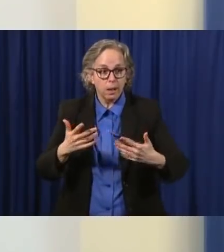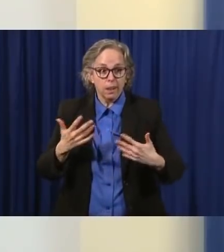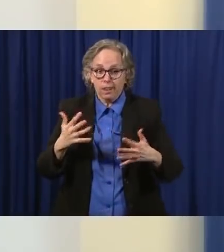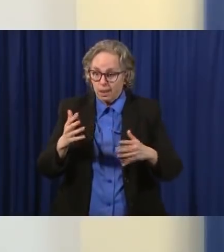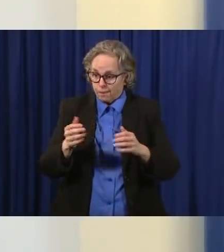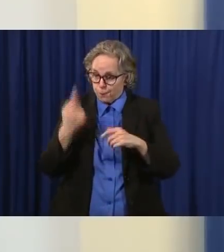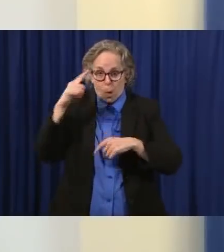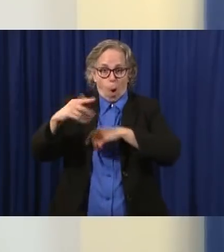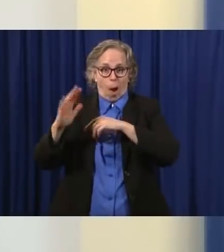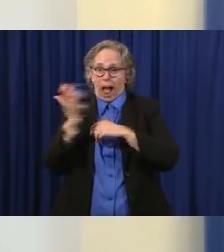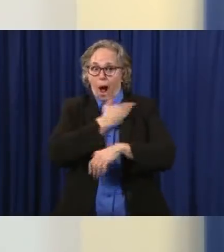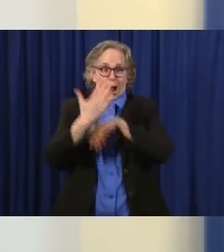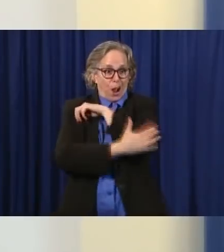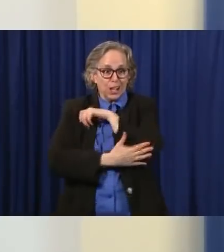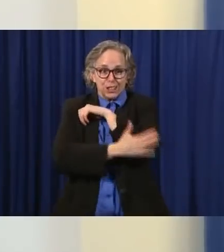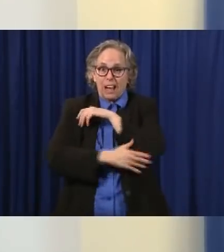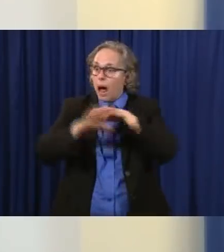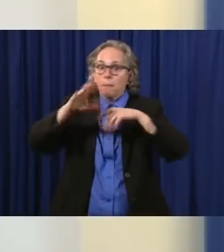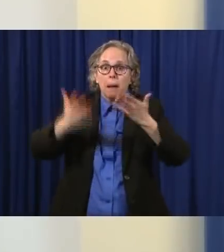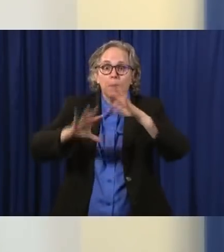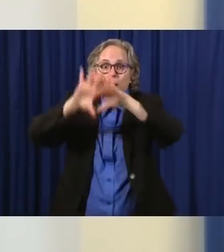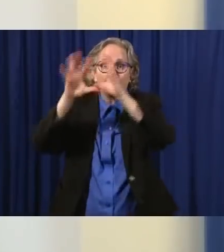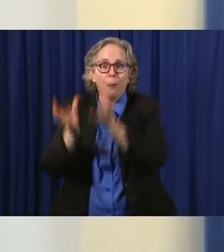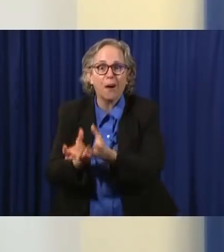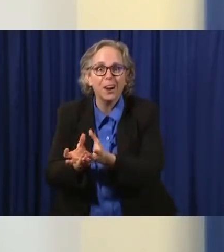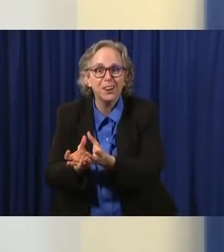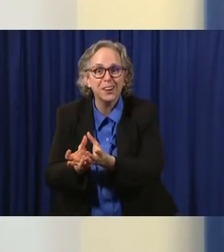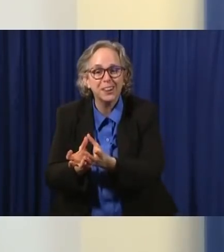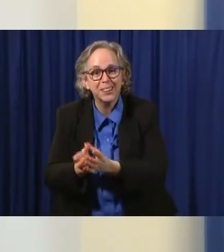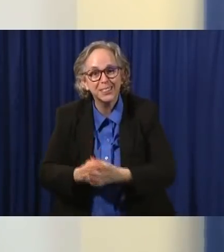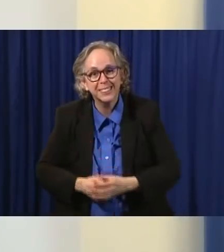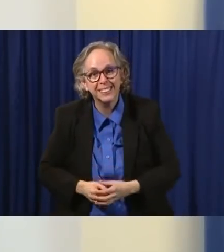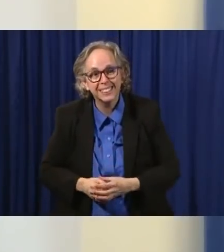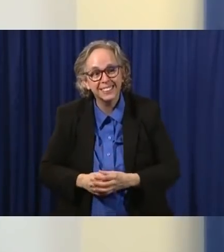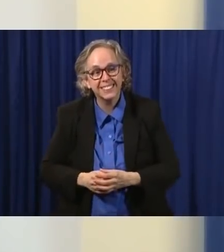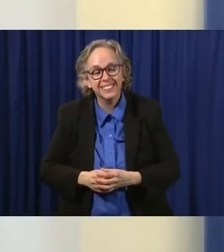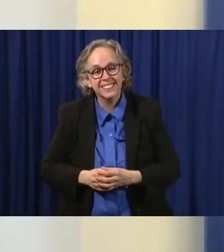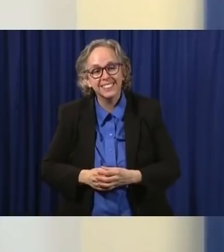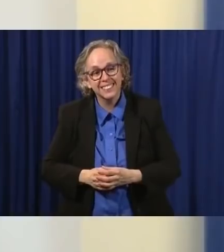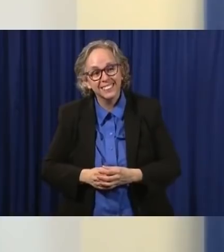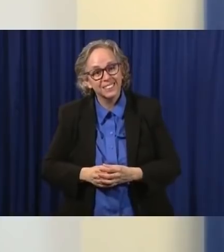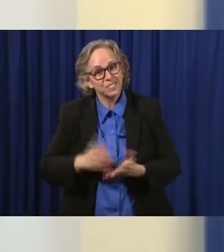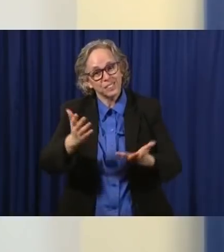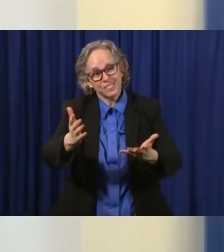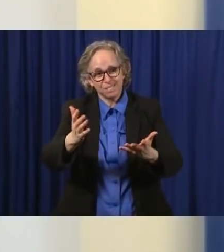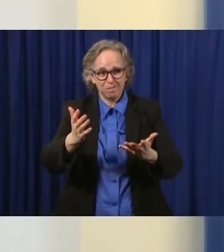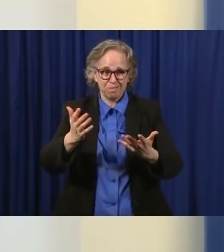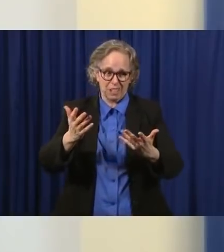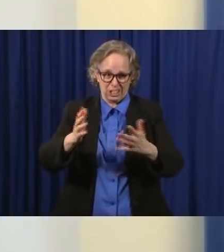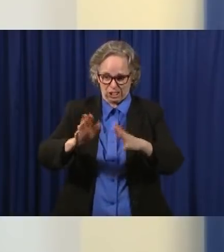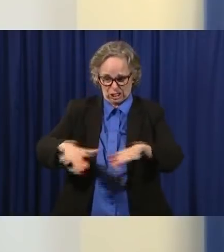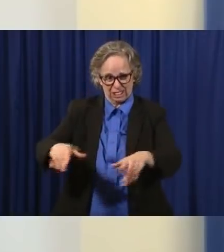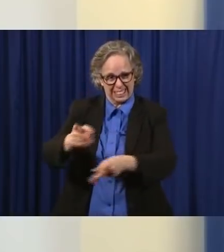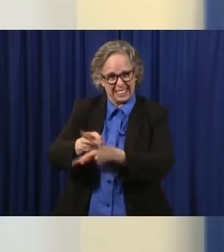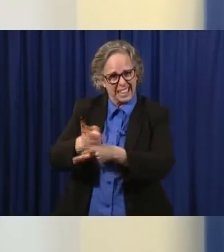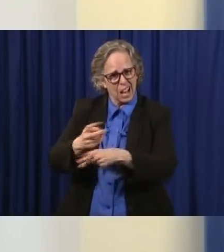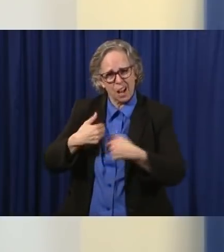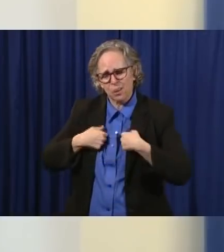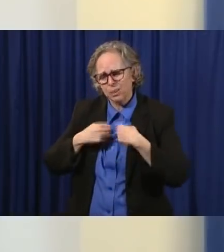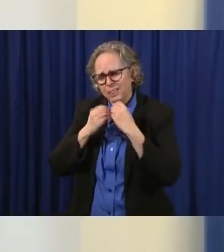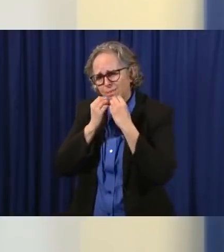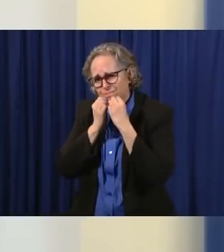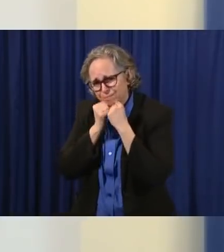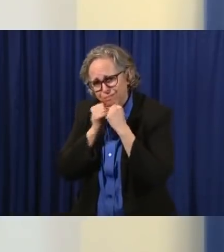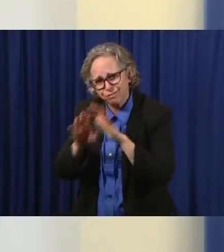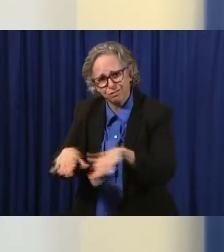but for our world, and certainly our childcare is something that's near and dear to our heart.